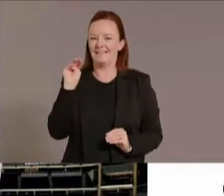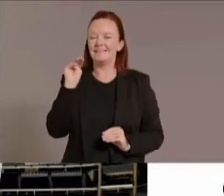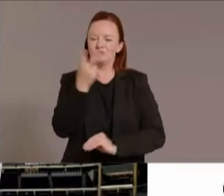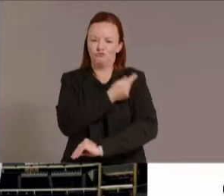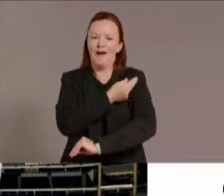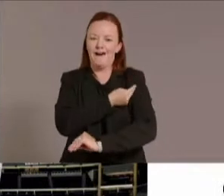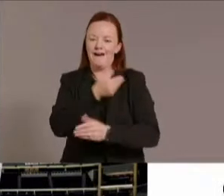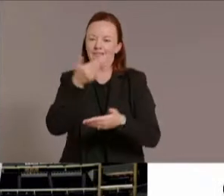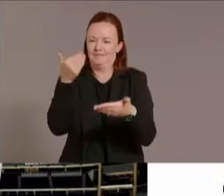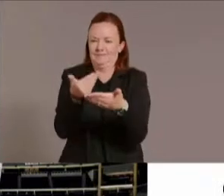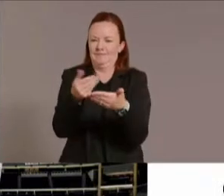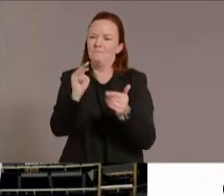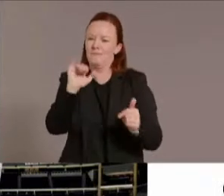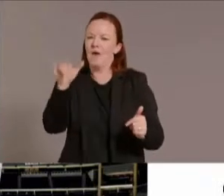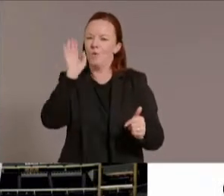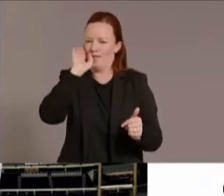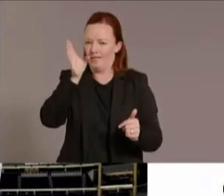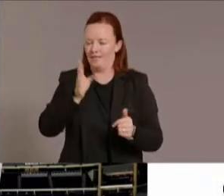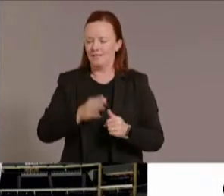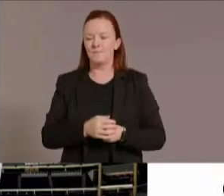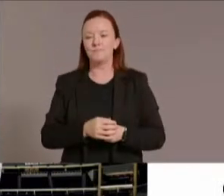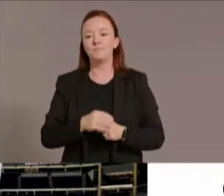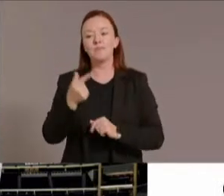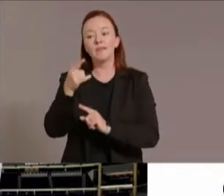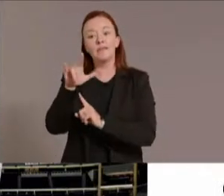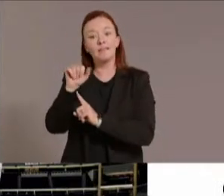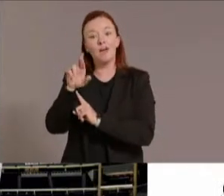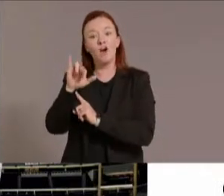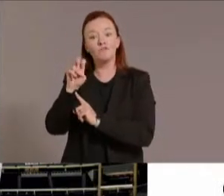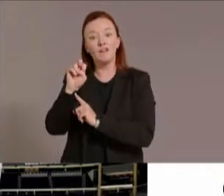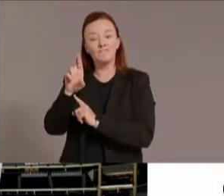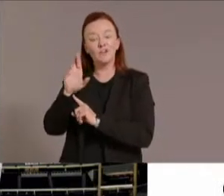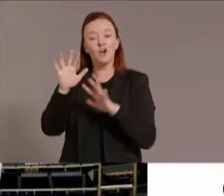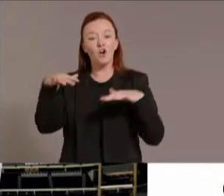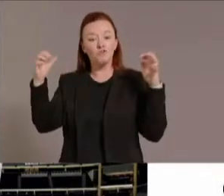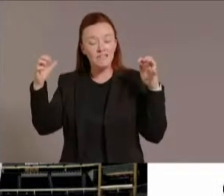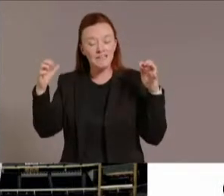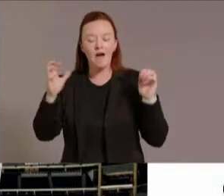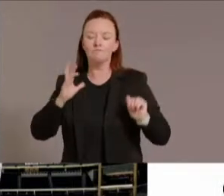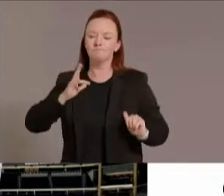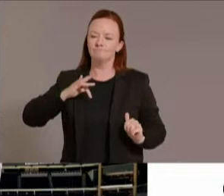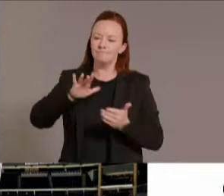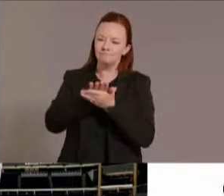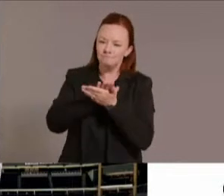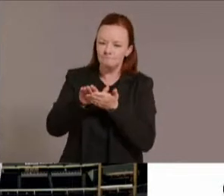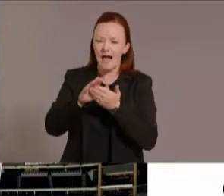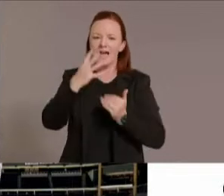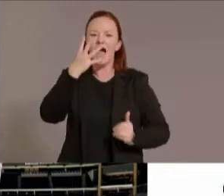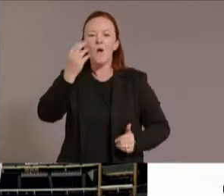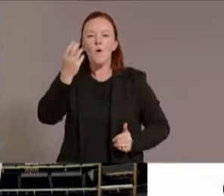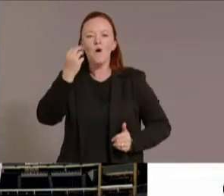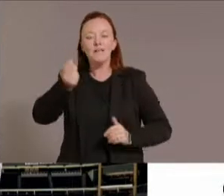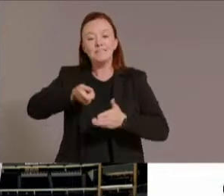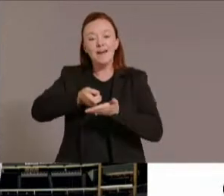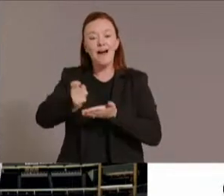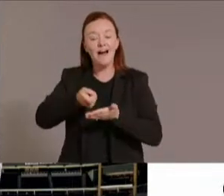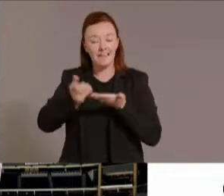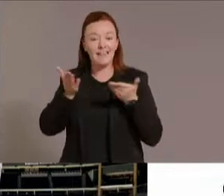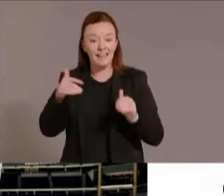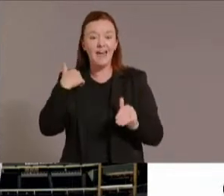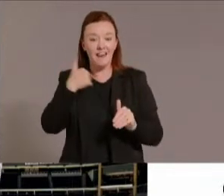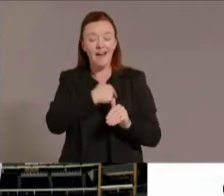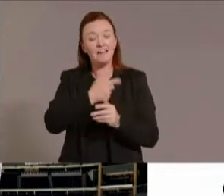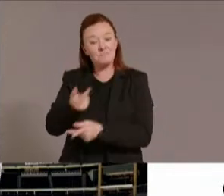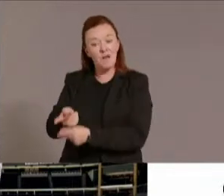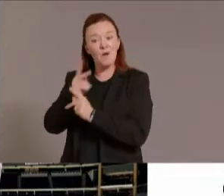notes about the Gila River Arena, because the Coyotes are so gracious to allow us to borrow their home. There are blackout dates